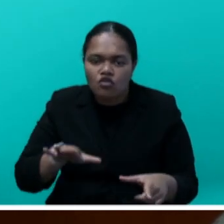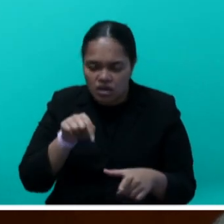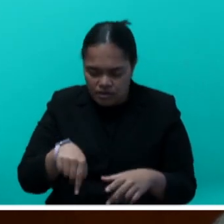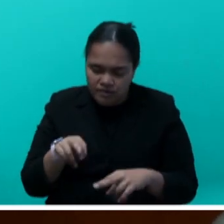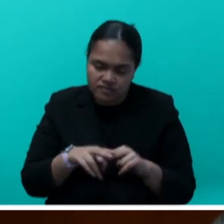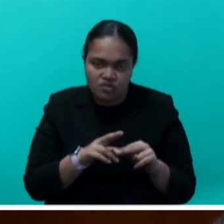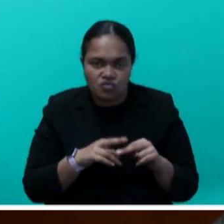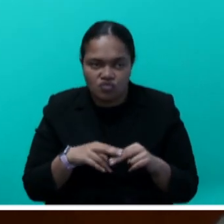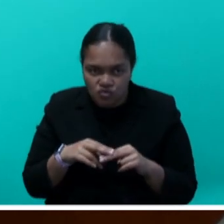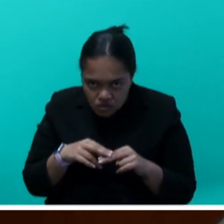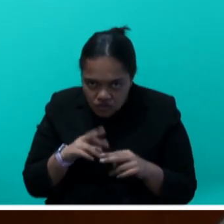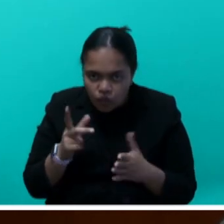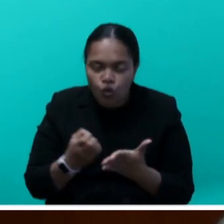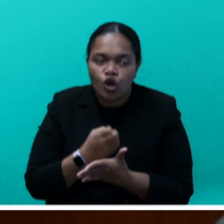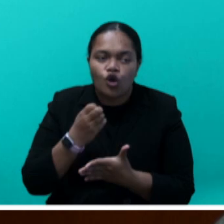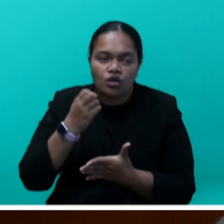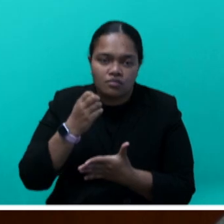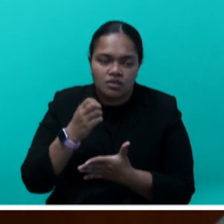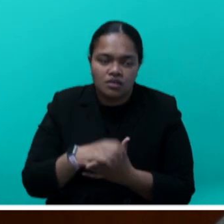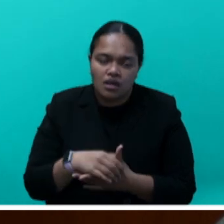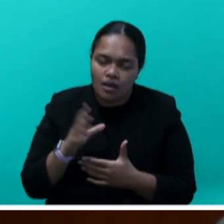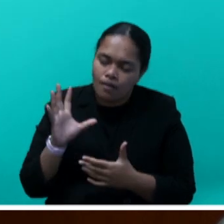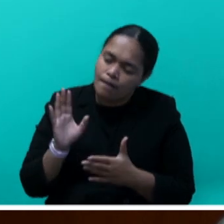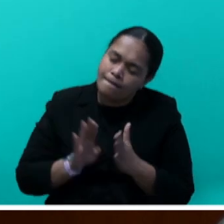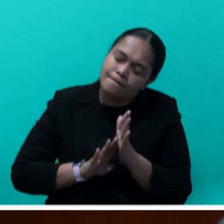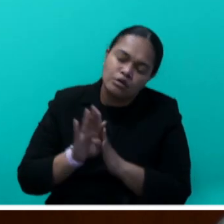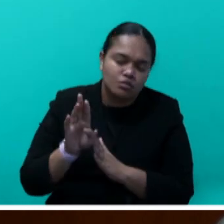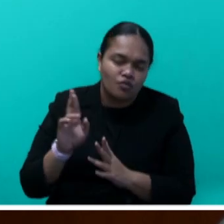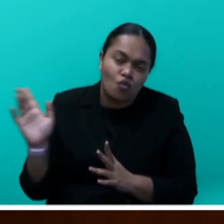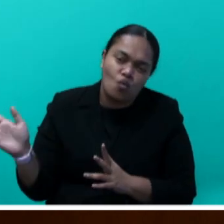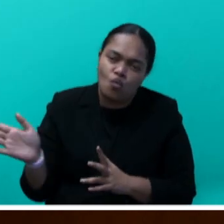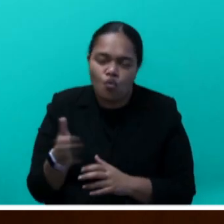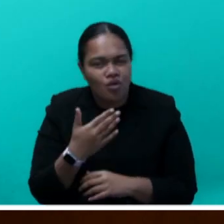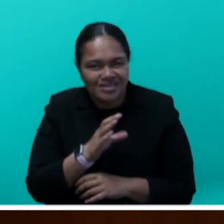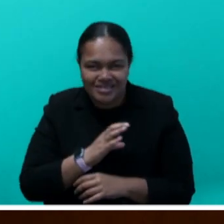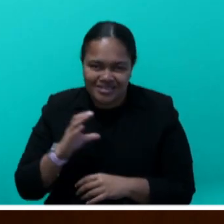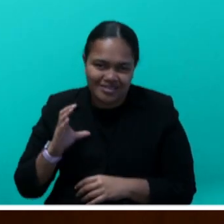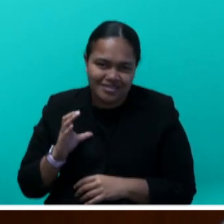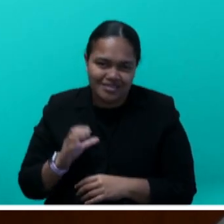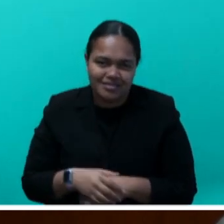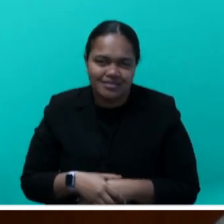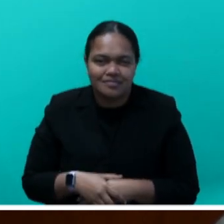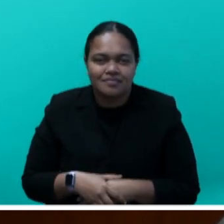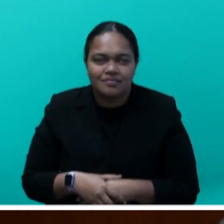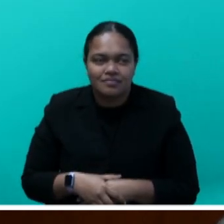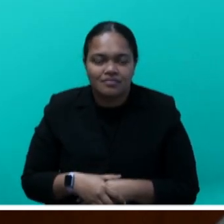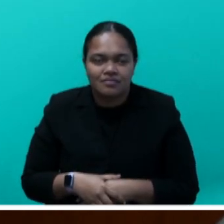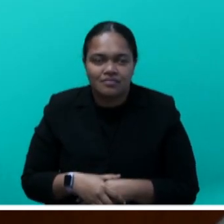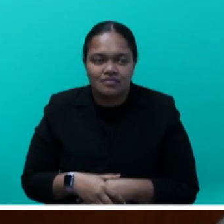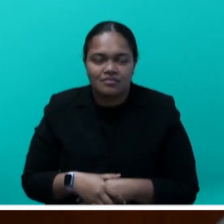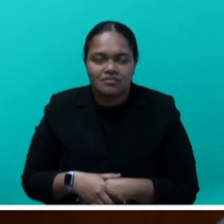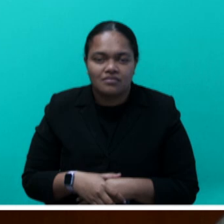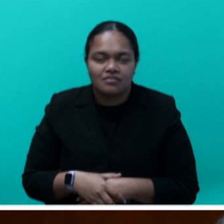field for economic prosperity for all citizens. Fujian province, Mr.